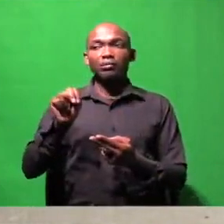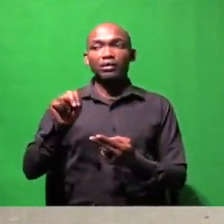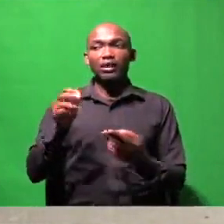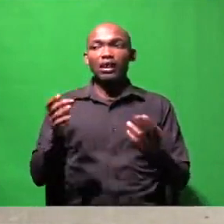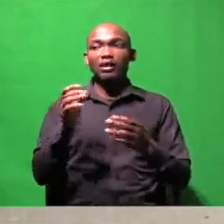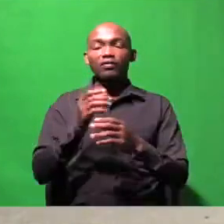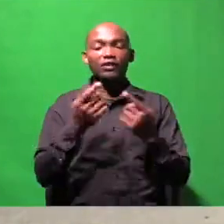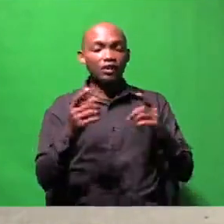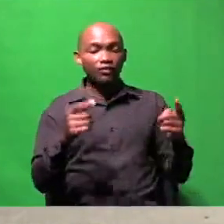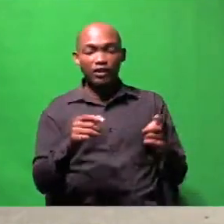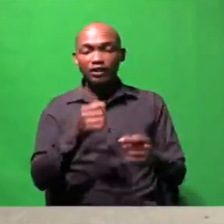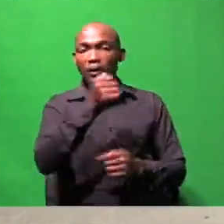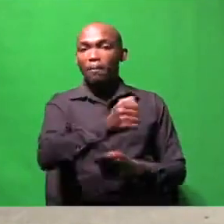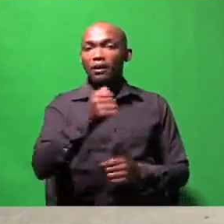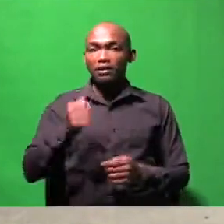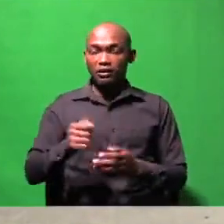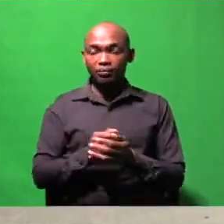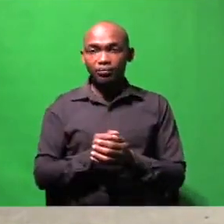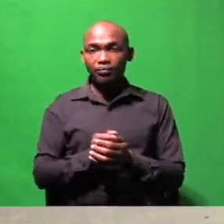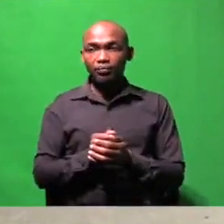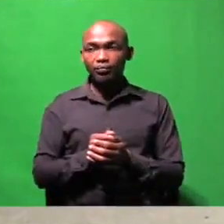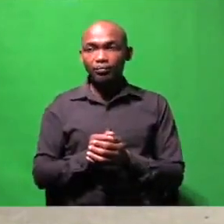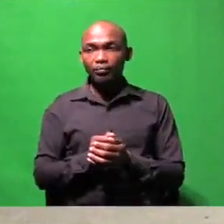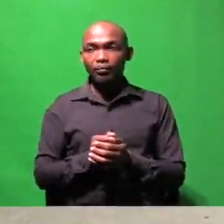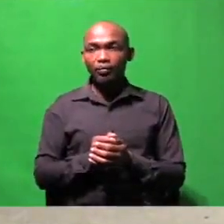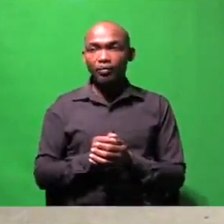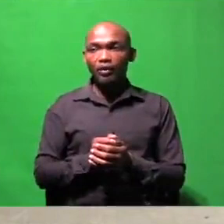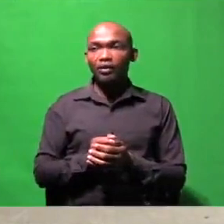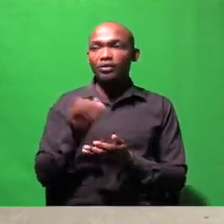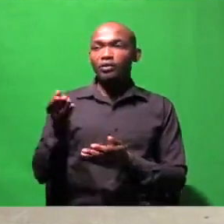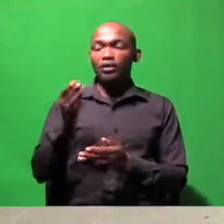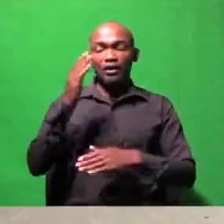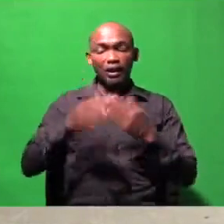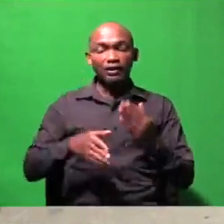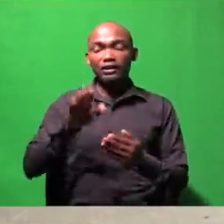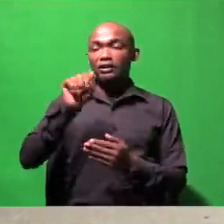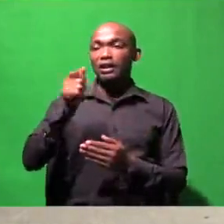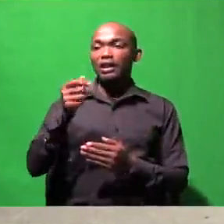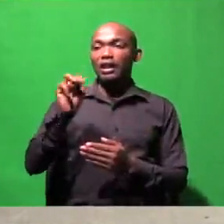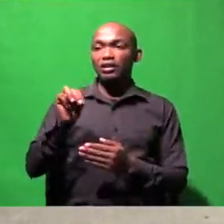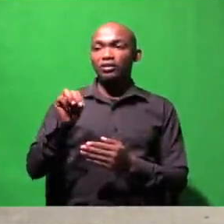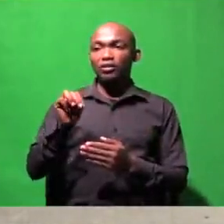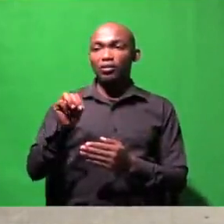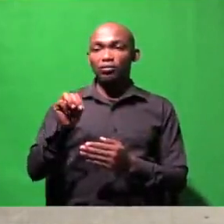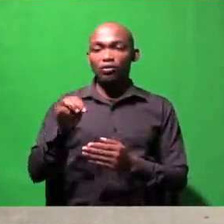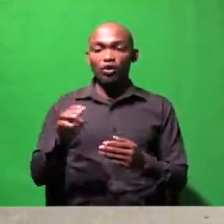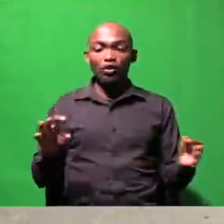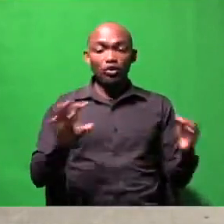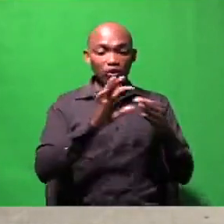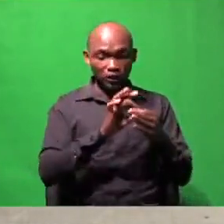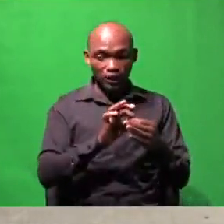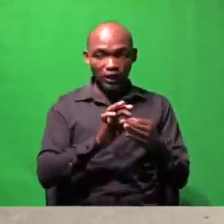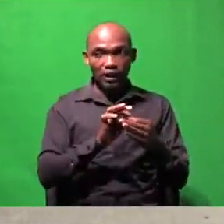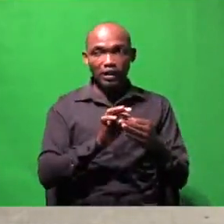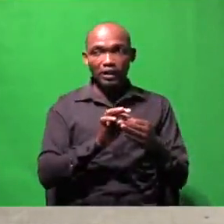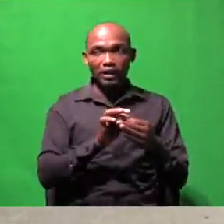correct modification. Atom contains subatomic particles, protons, electrons, and neutrons. So I